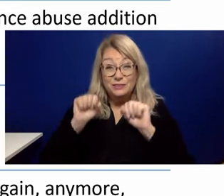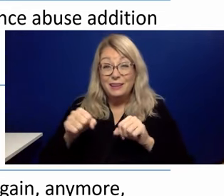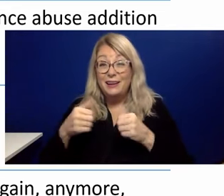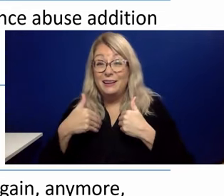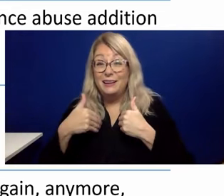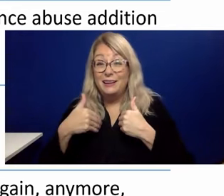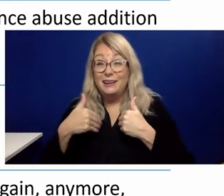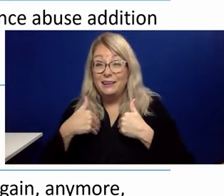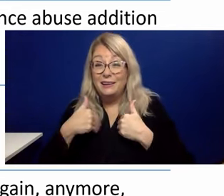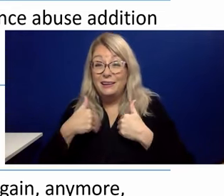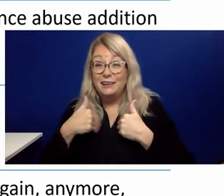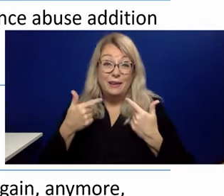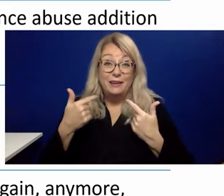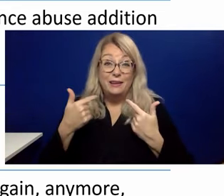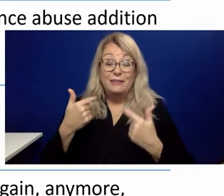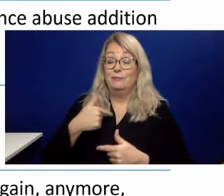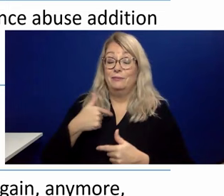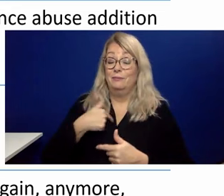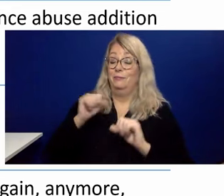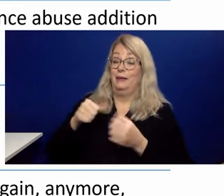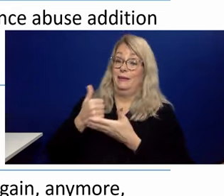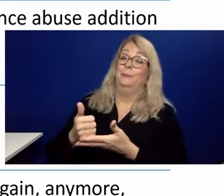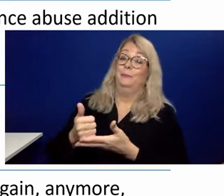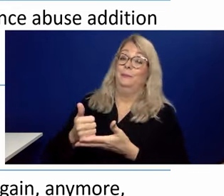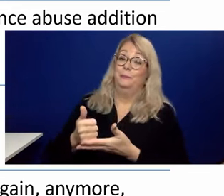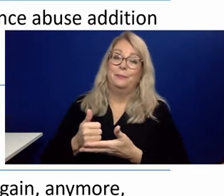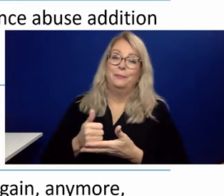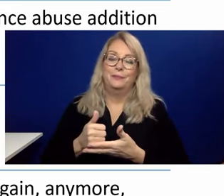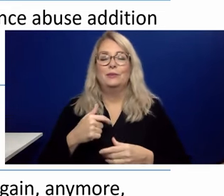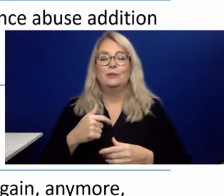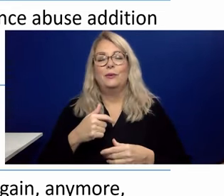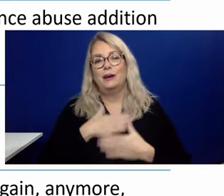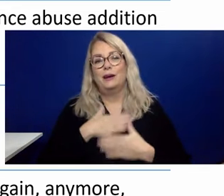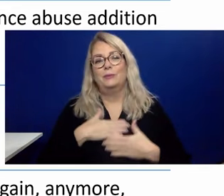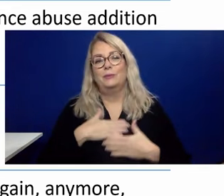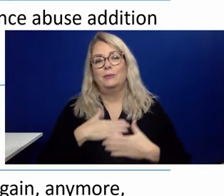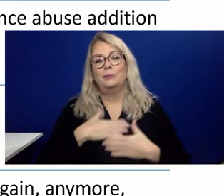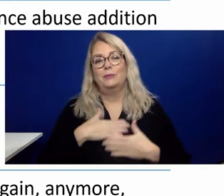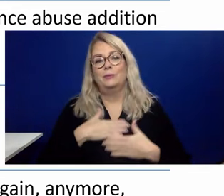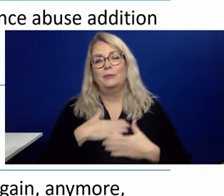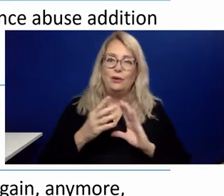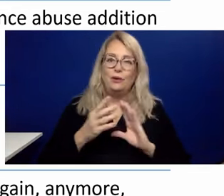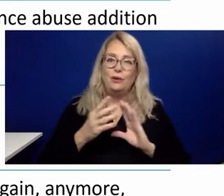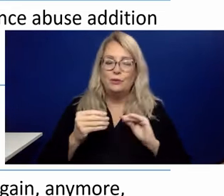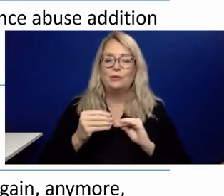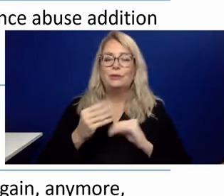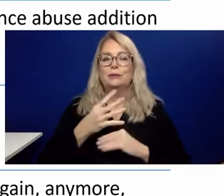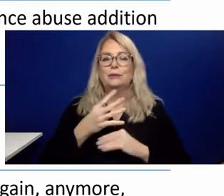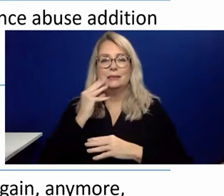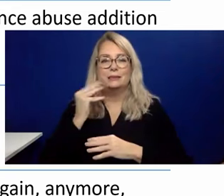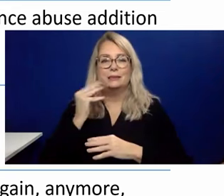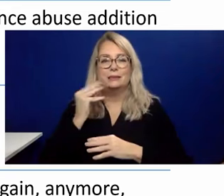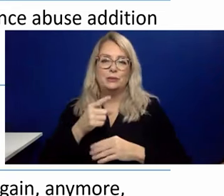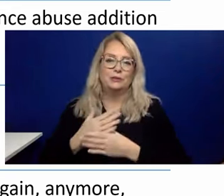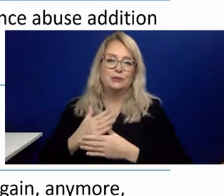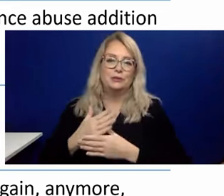you. So I just wanted to share that. And I appreciate all of the stories and experiences that you guys are sharing. Thank